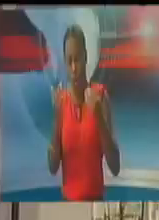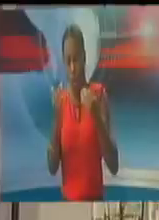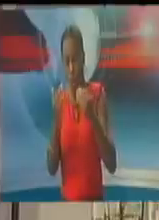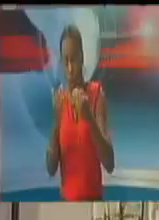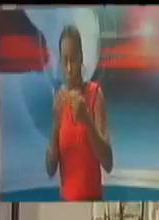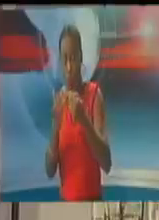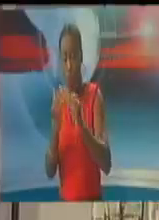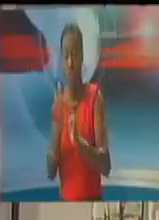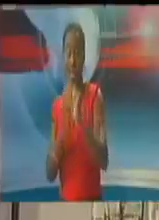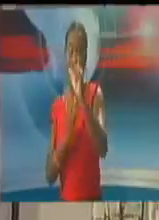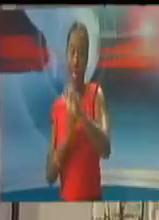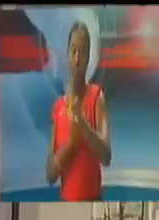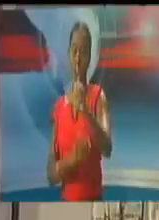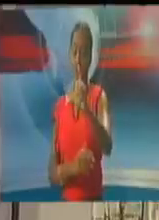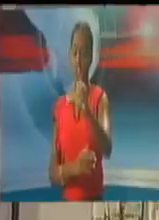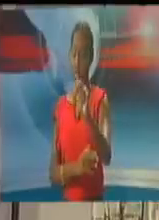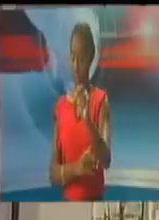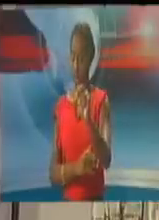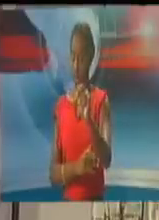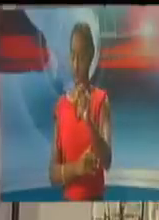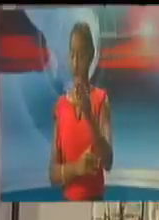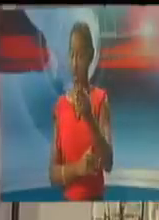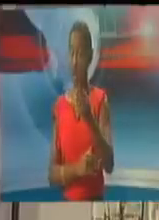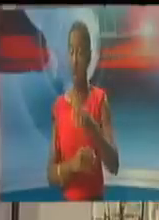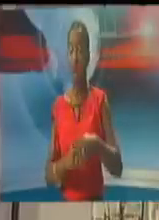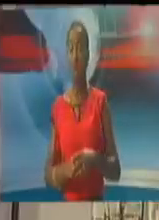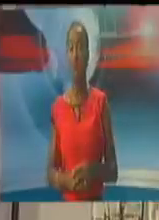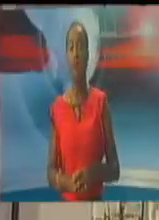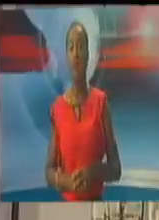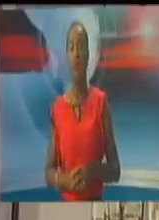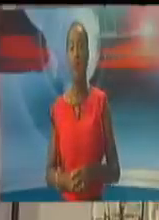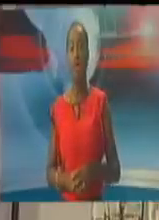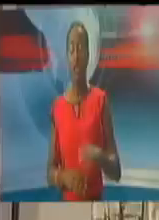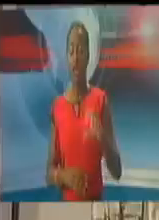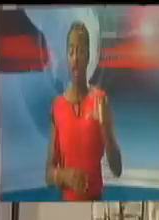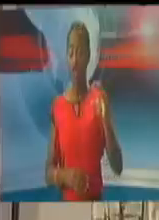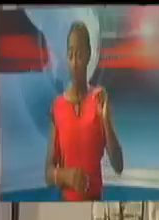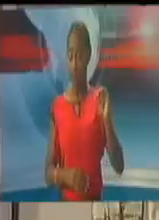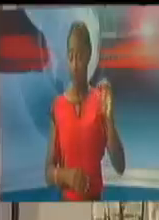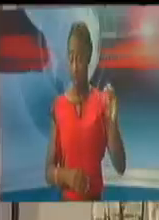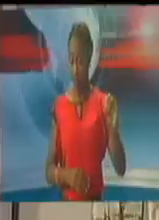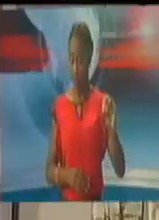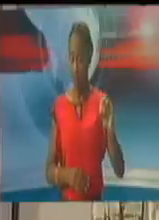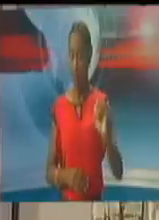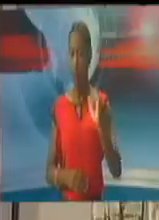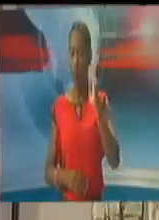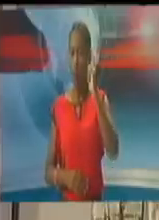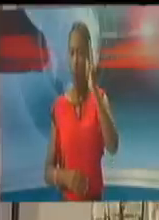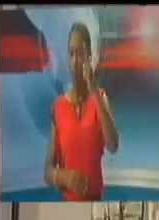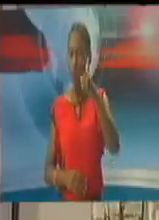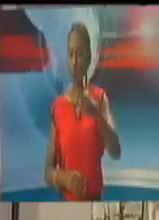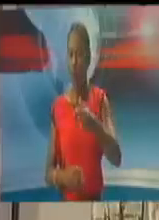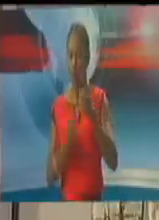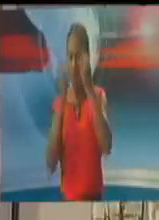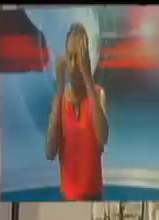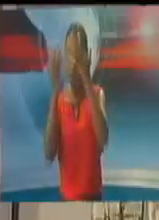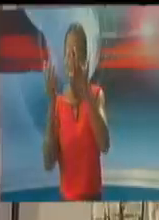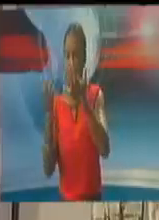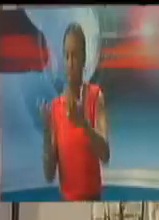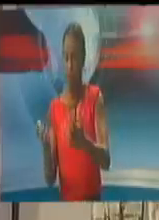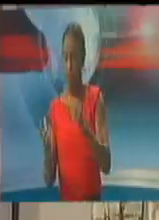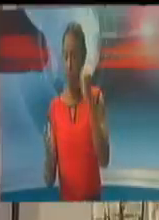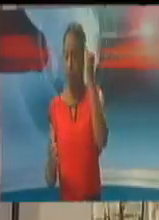the chief medical officer, as he has said, will be informing the government as to how we have conducted